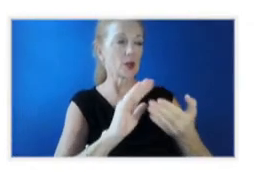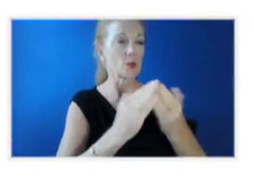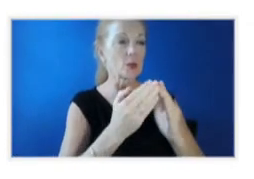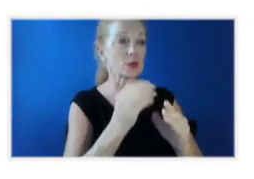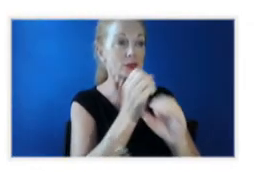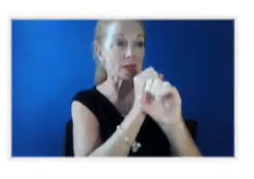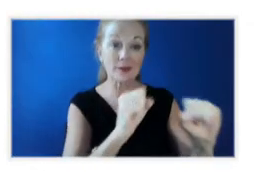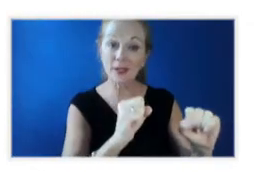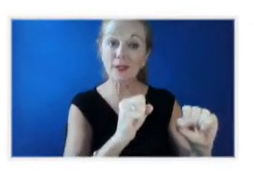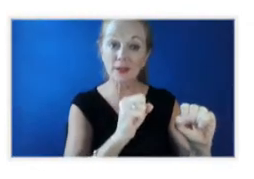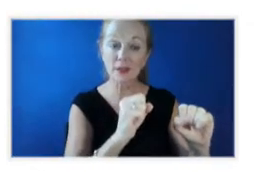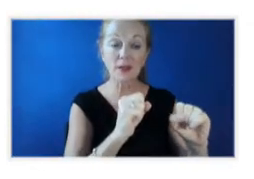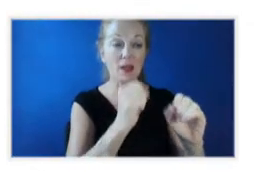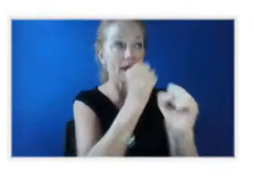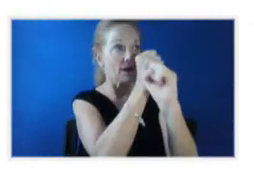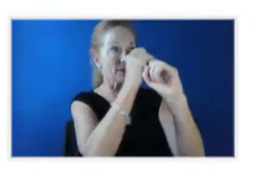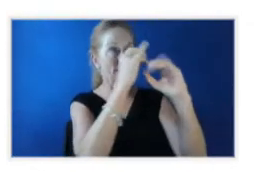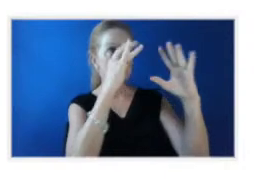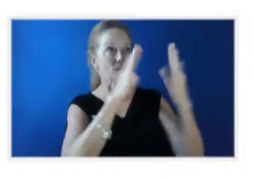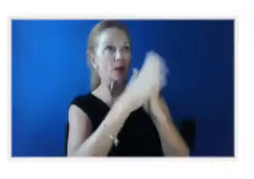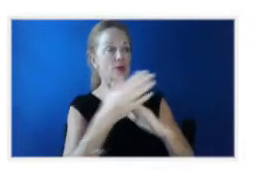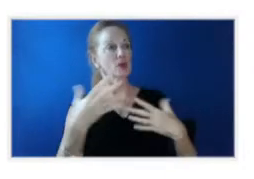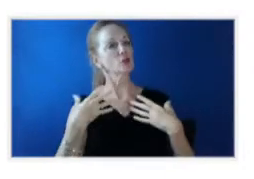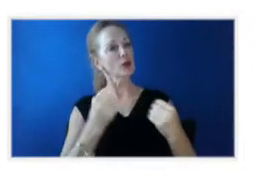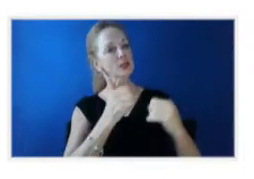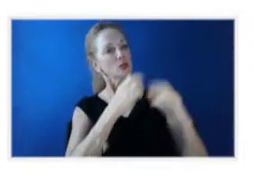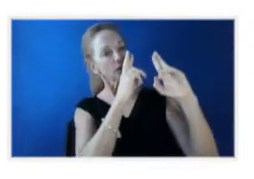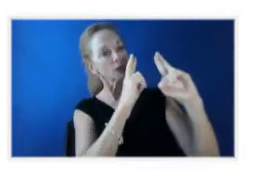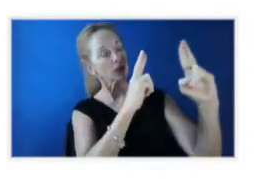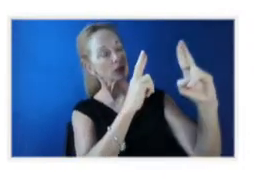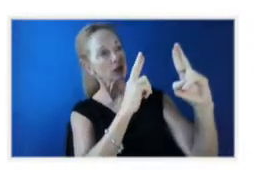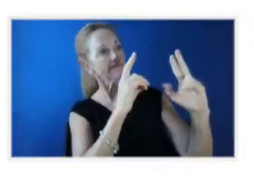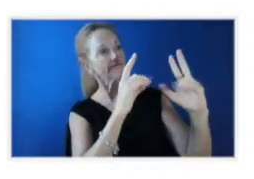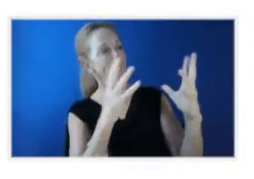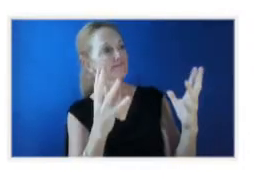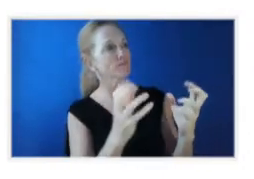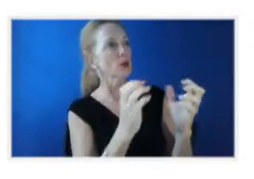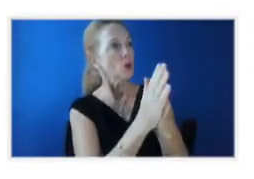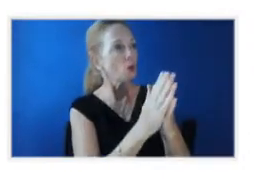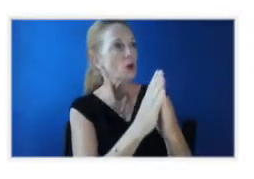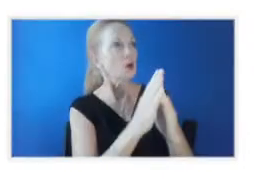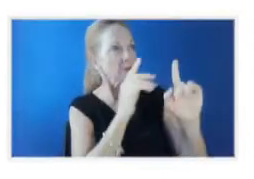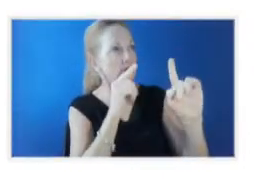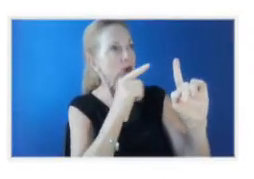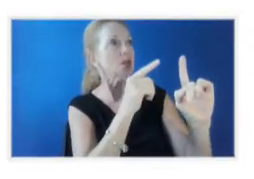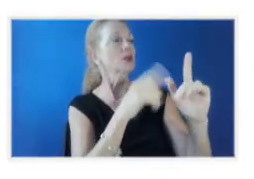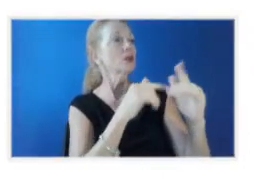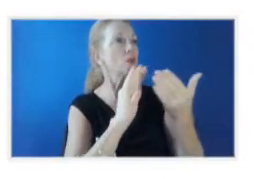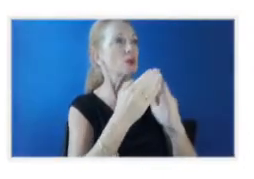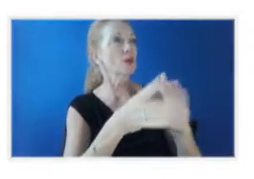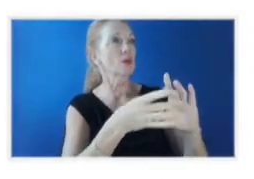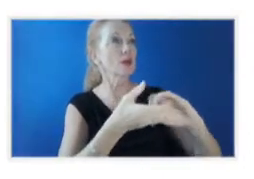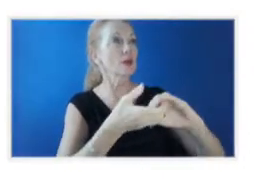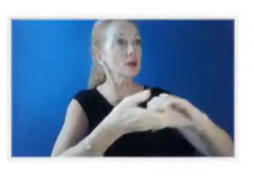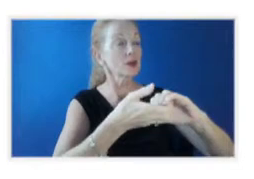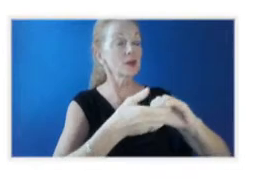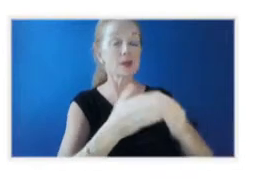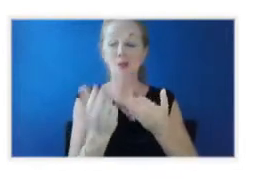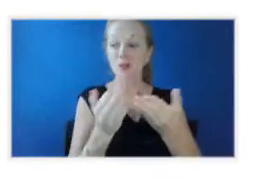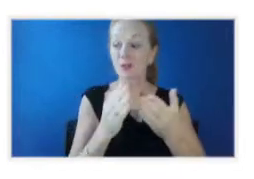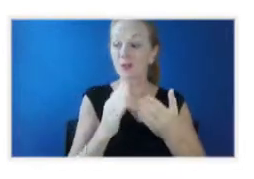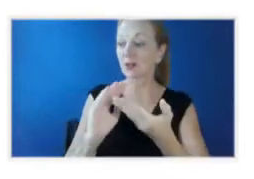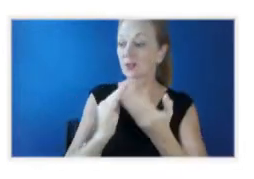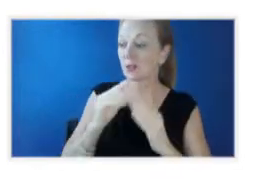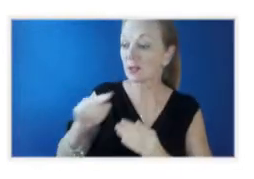is we envision becoming the trusted, respected, sought-after community partner by serving our citizens and taking care of our employees.